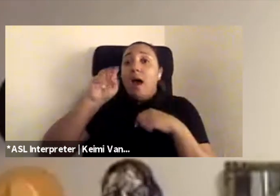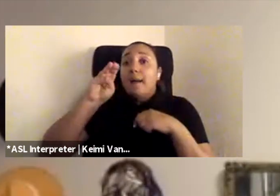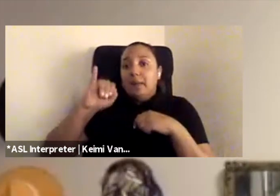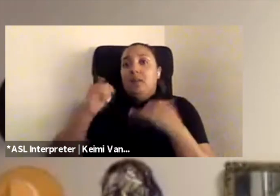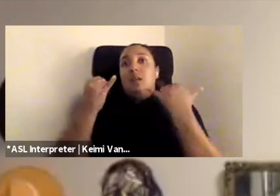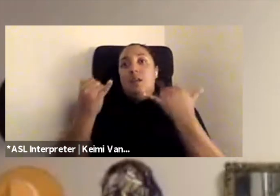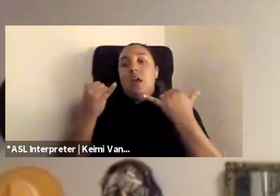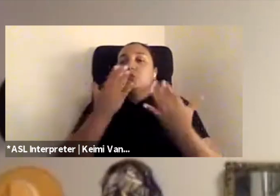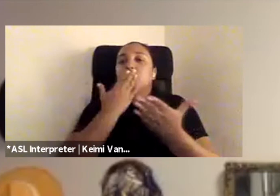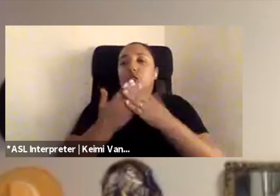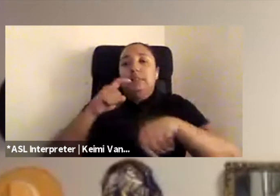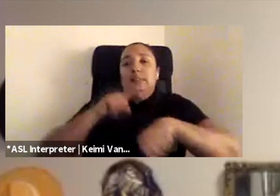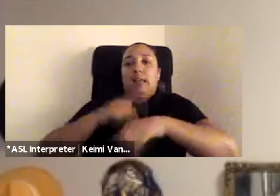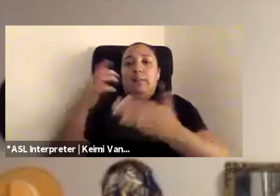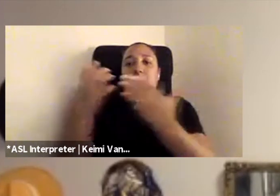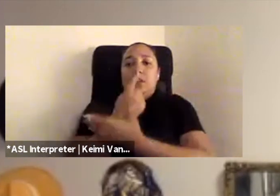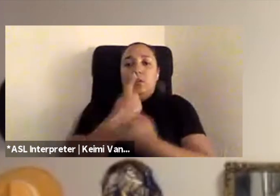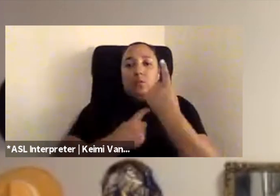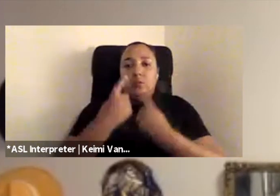to do that. Brooke out.